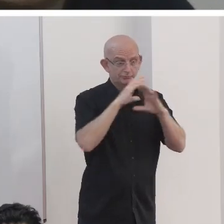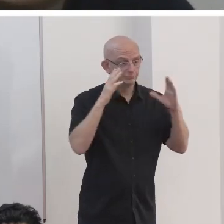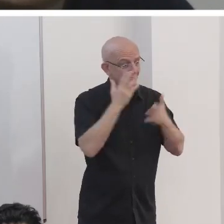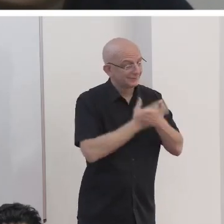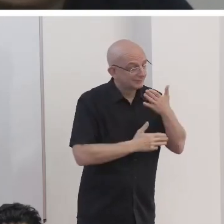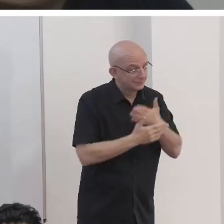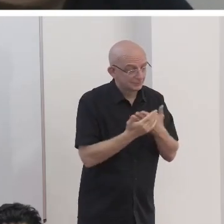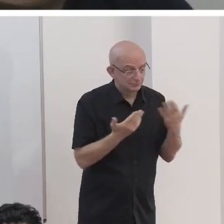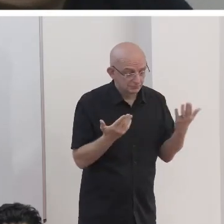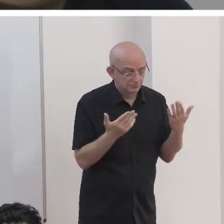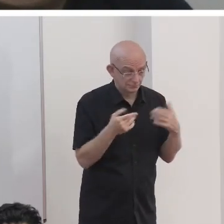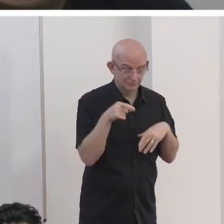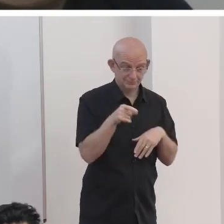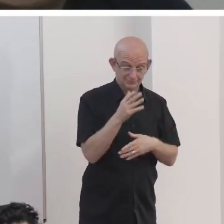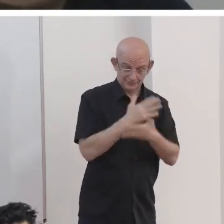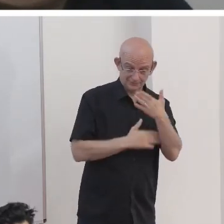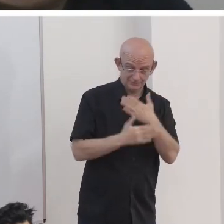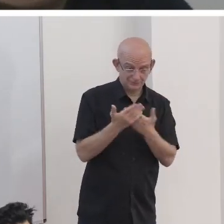Please. This means what?